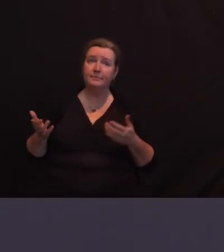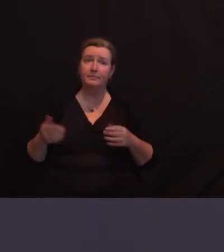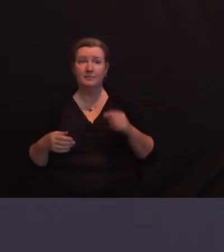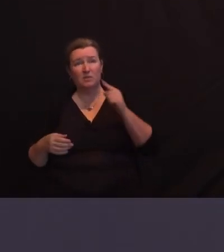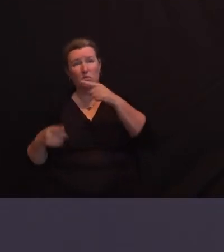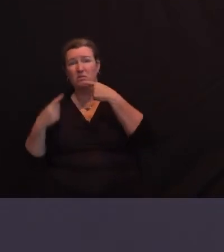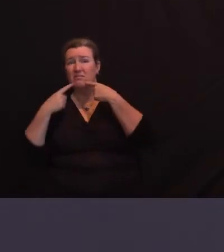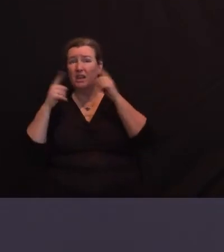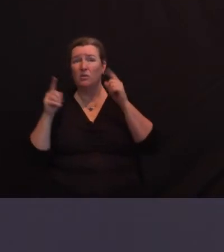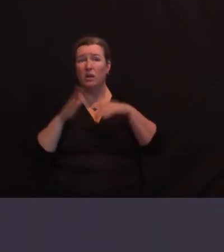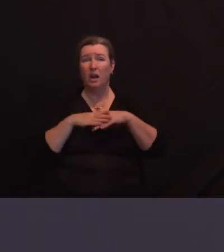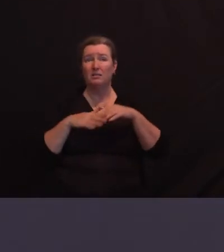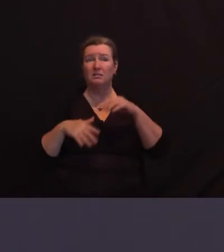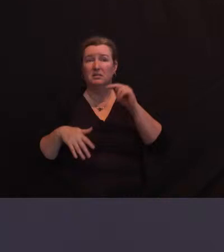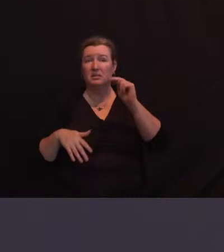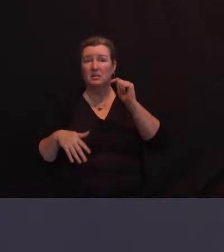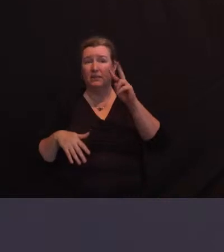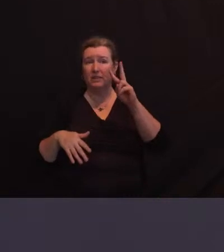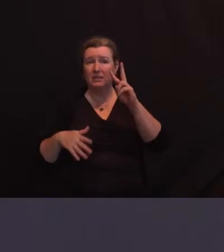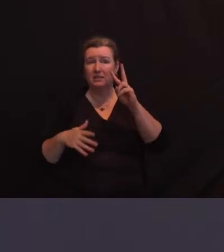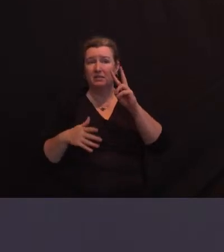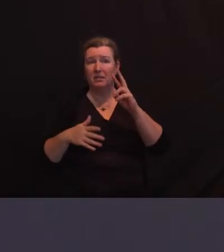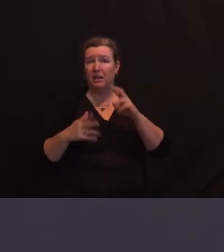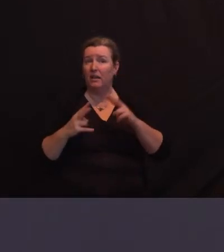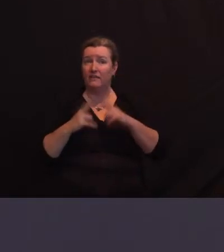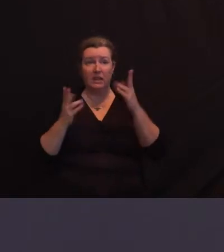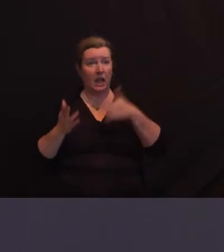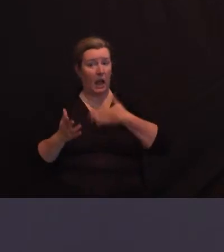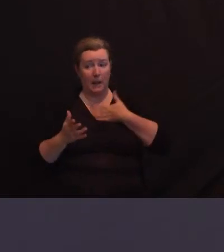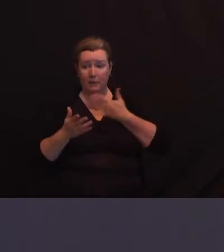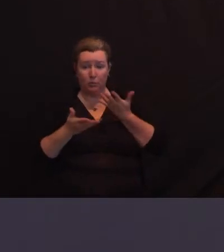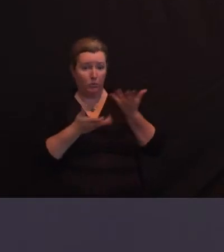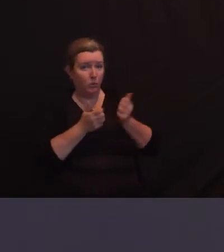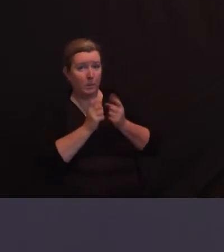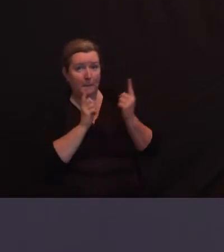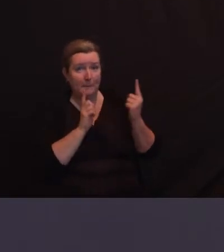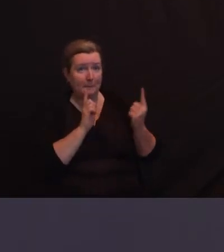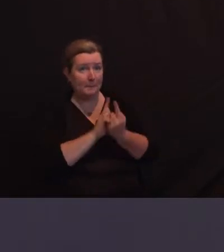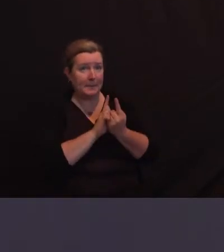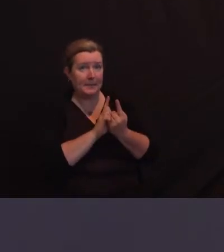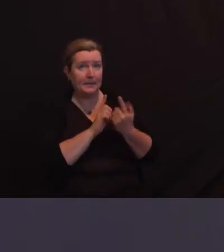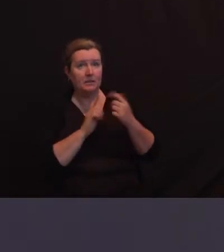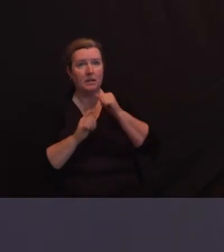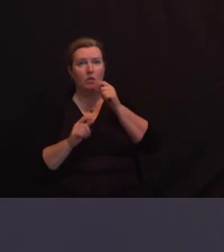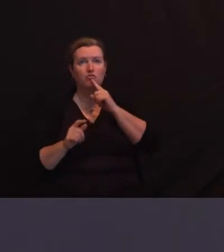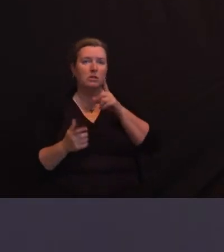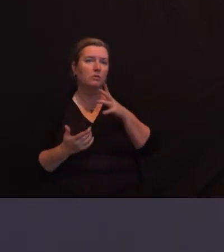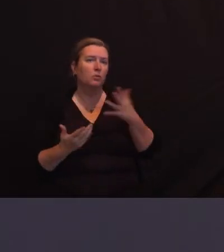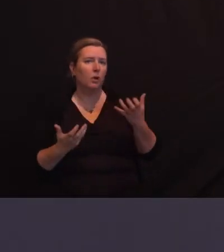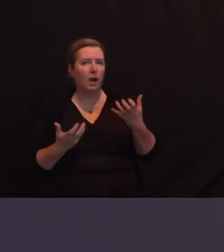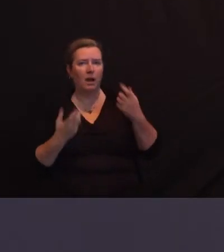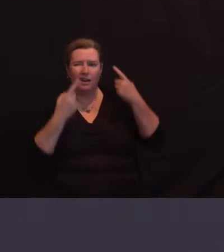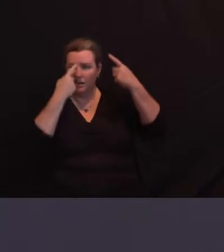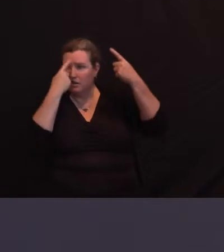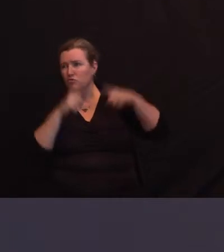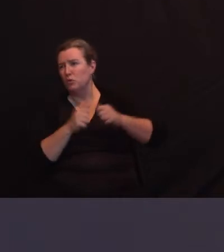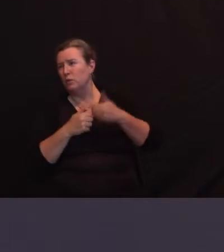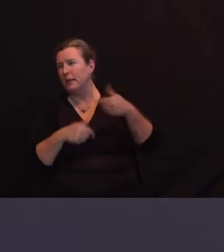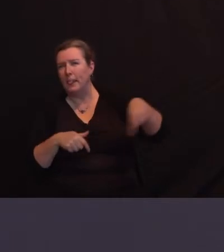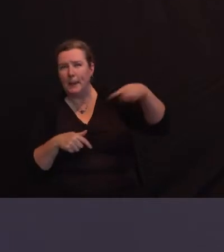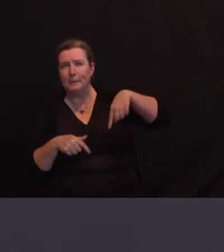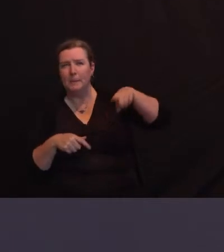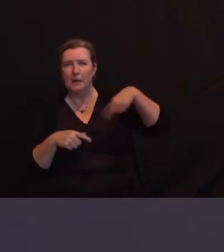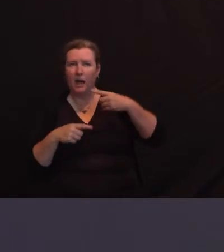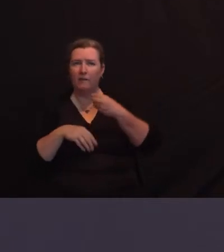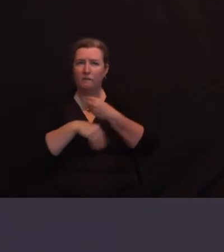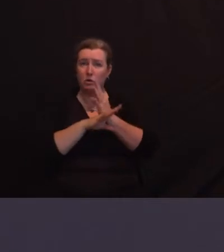you would be, quote, very happy to meet with them, but not inclined to go there. Would you at least be happy to meet with them